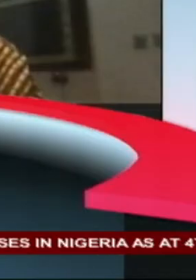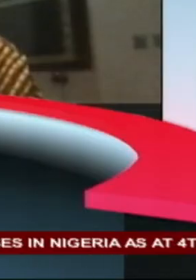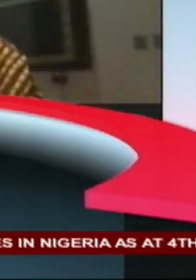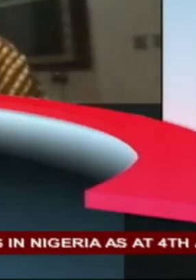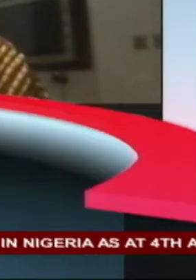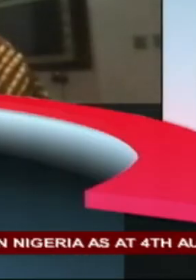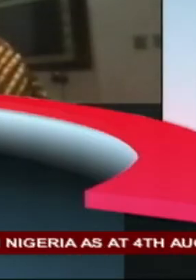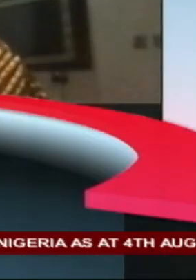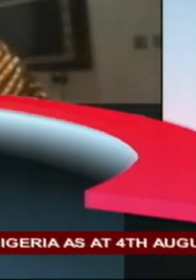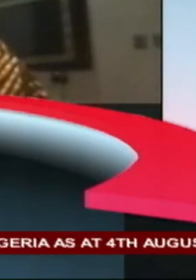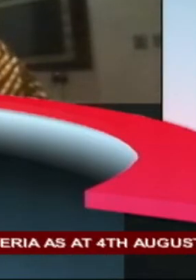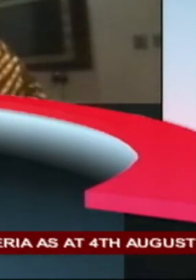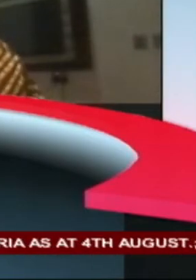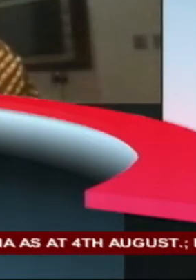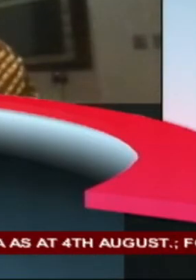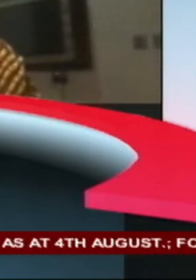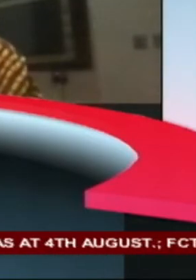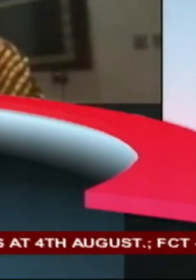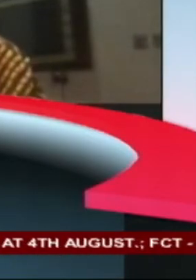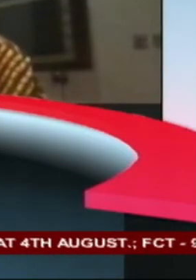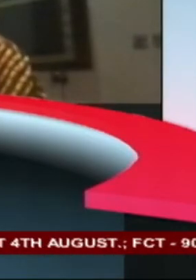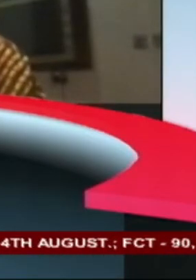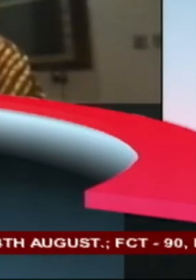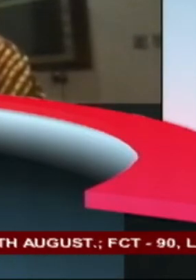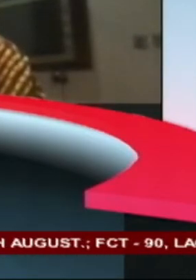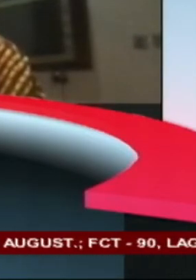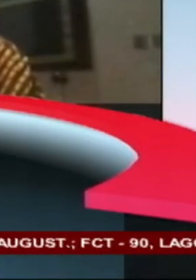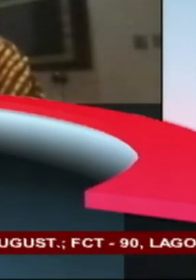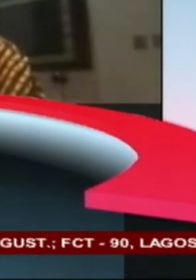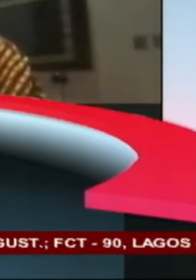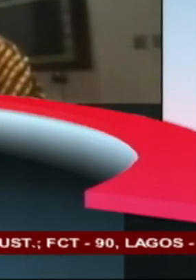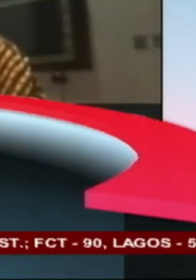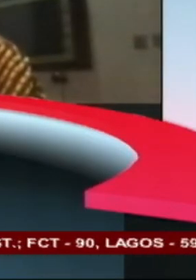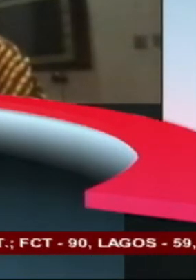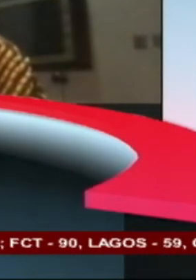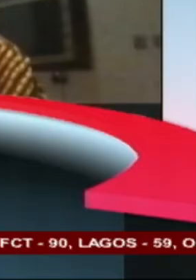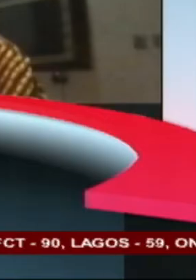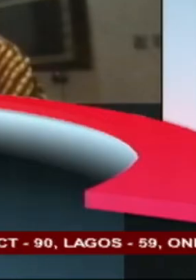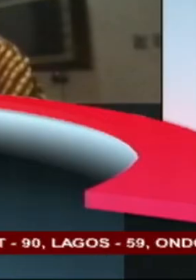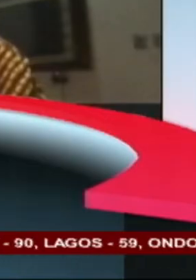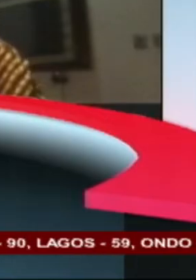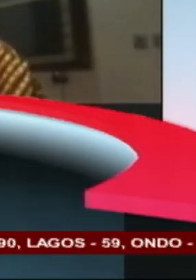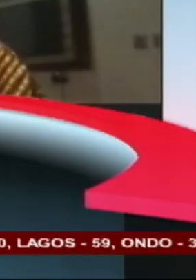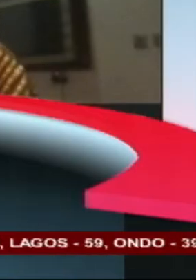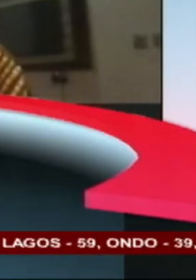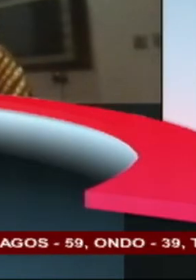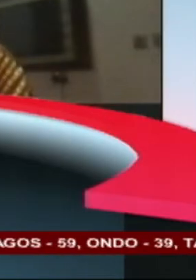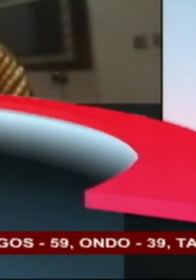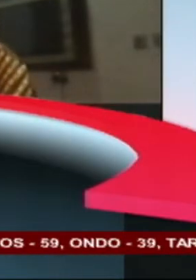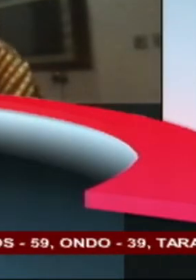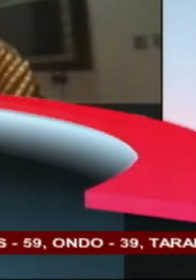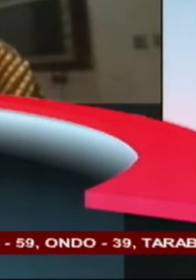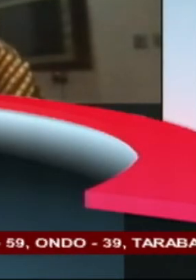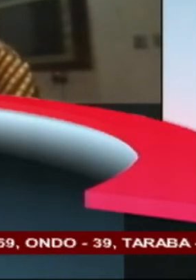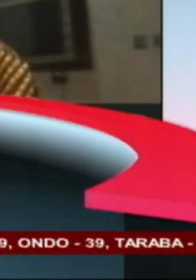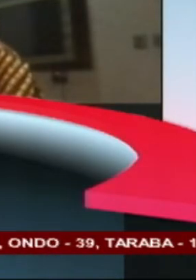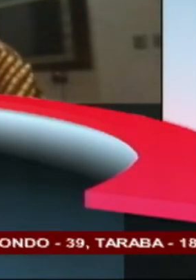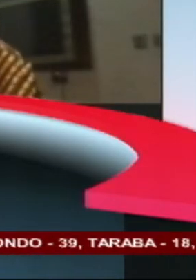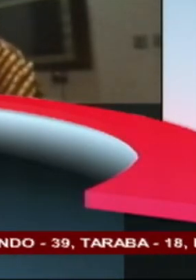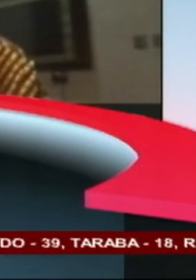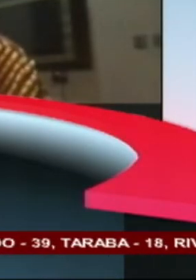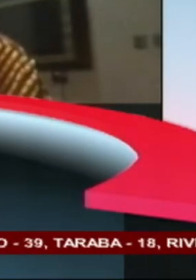So you've heard from that report that the federal government is initiating a mangrove restoration project in Nigeria. How can this project benefit the